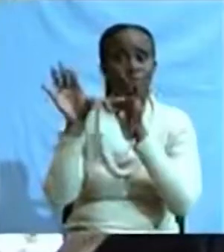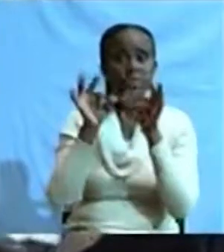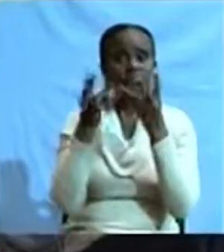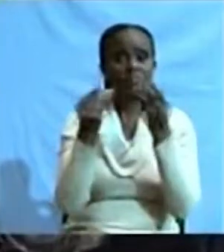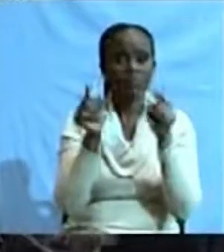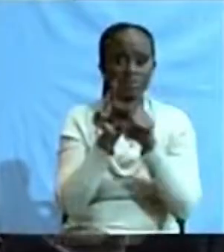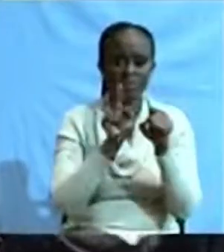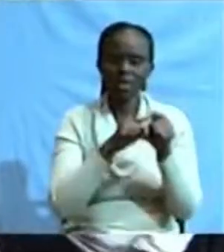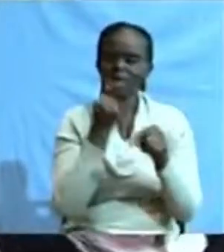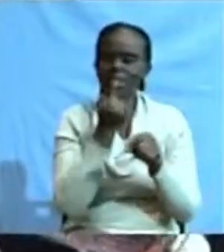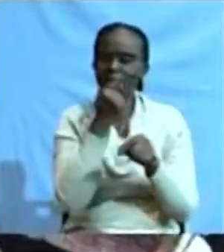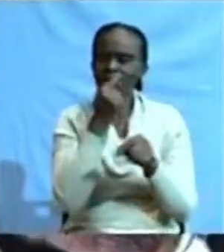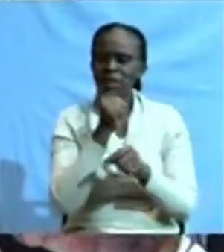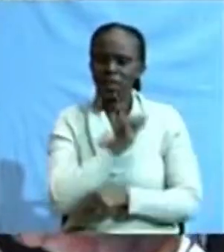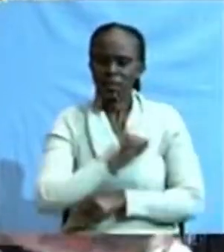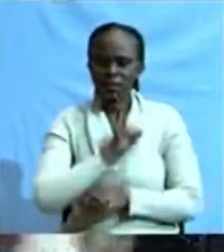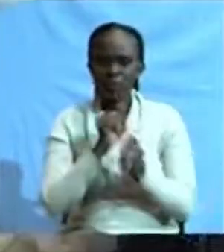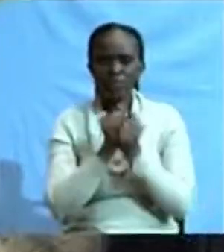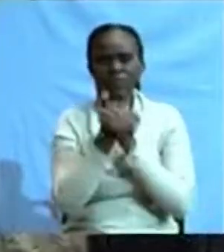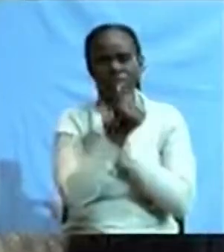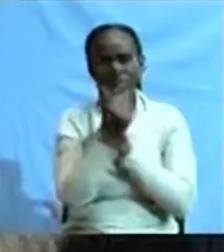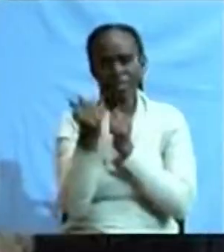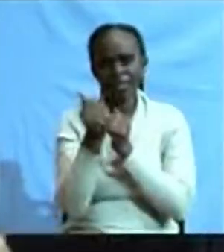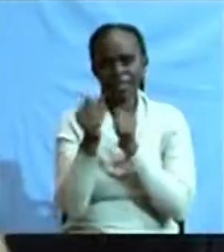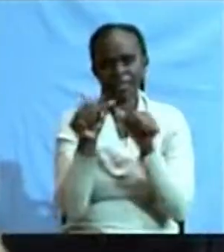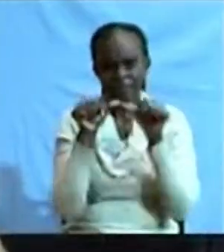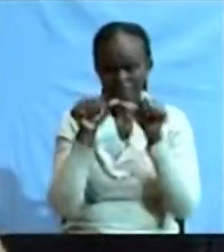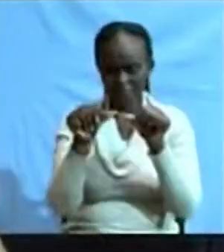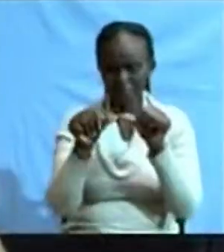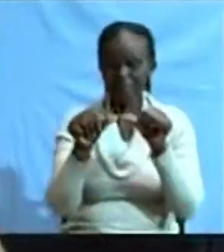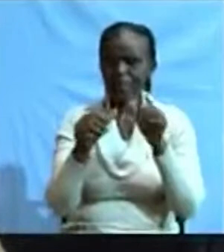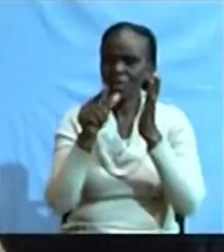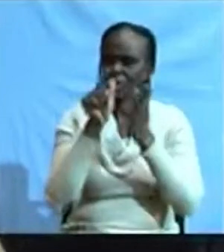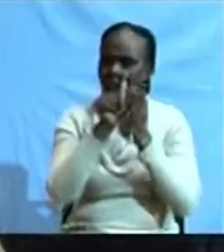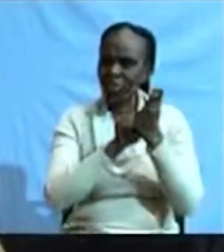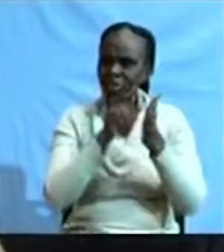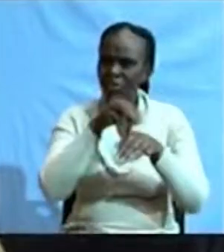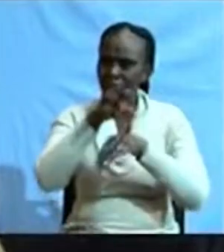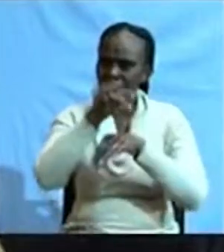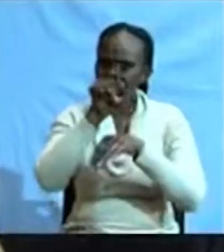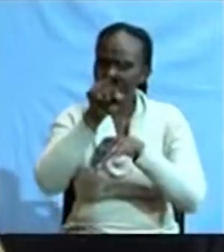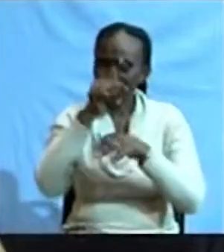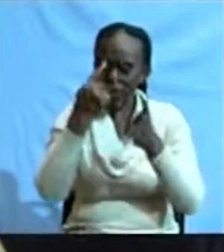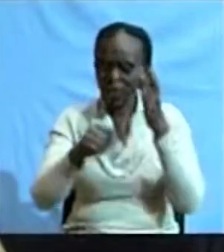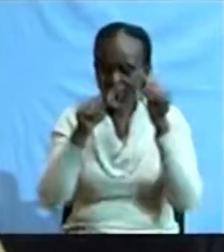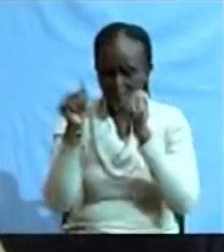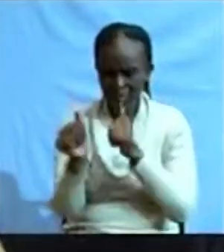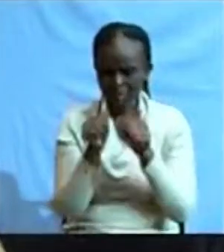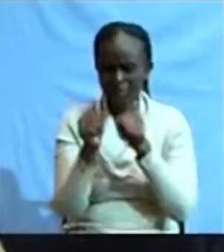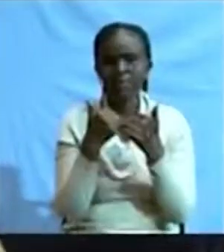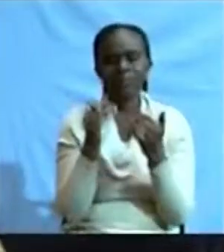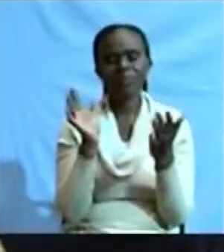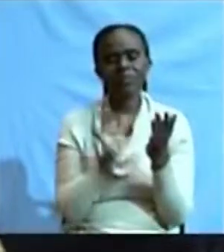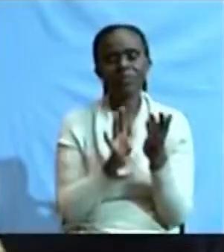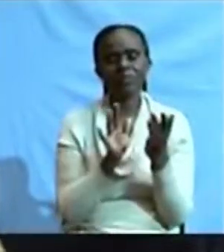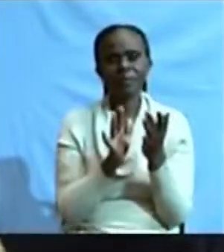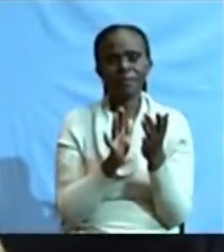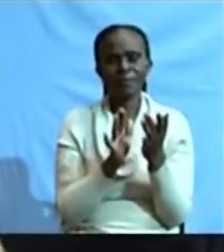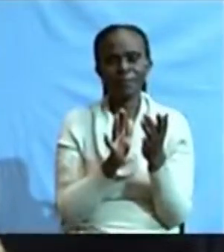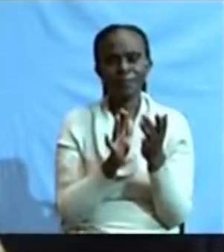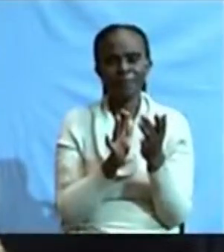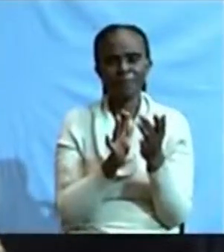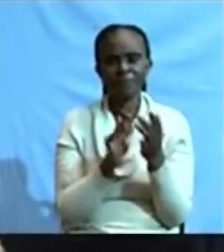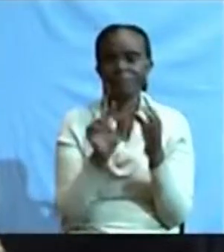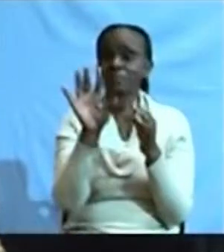and sympathize with the others, whilst the law guides you on what actions to take. Does